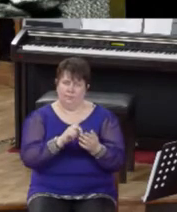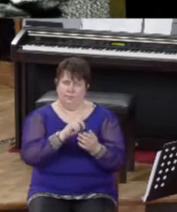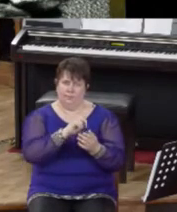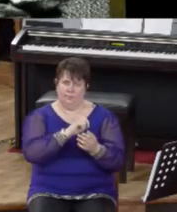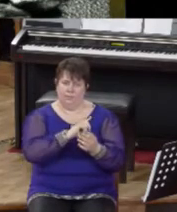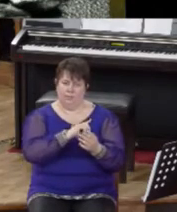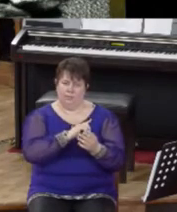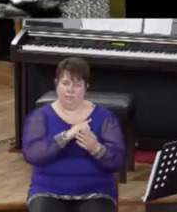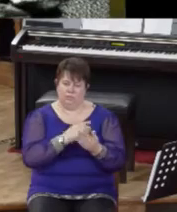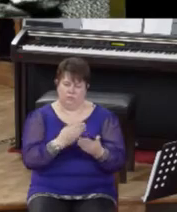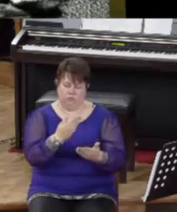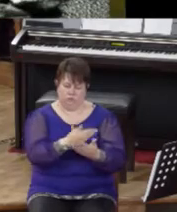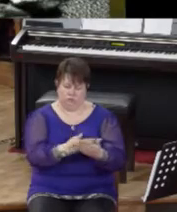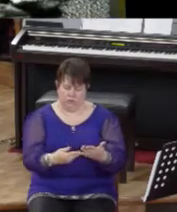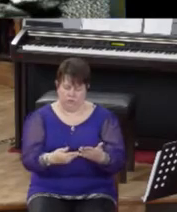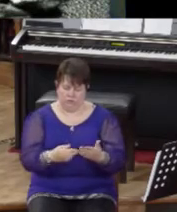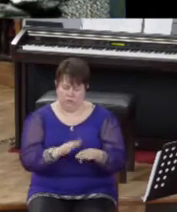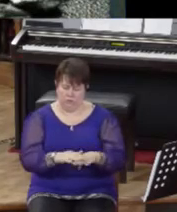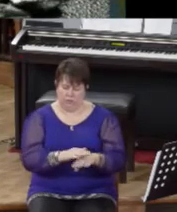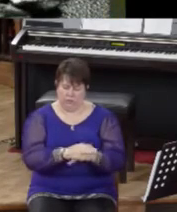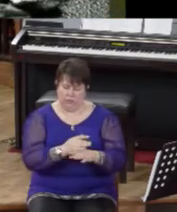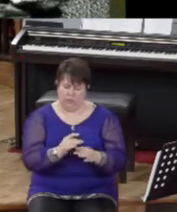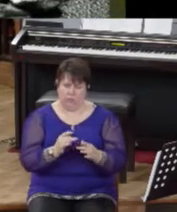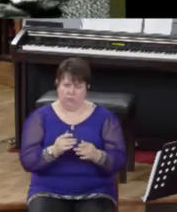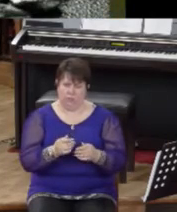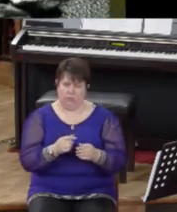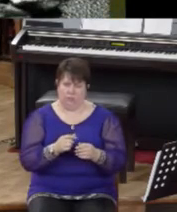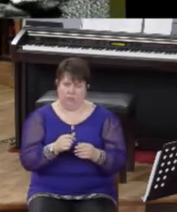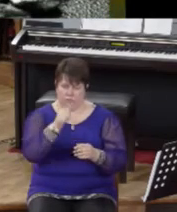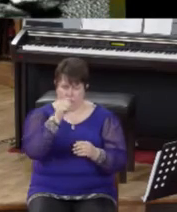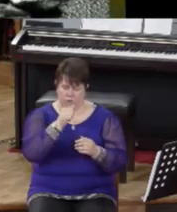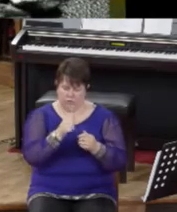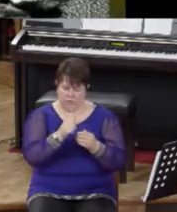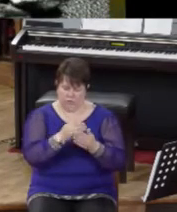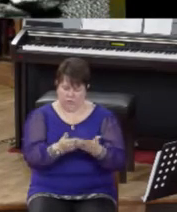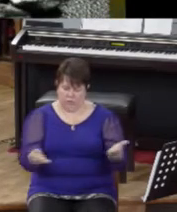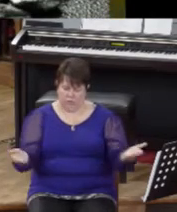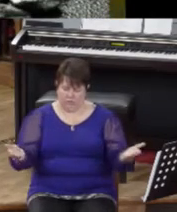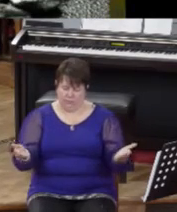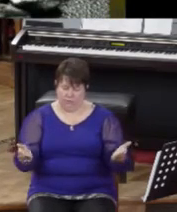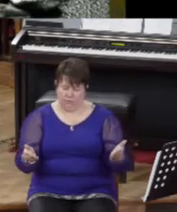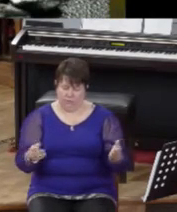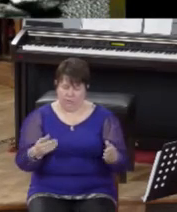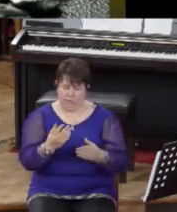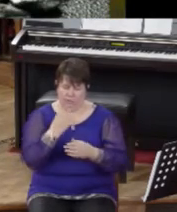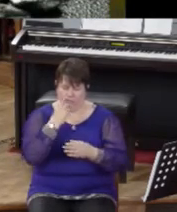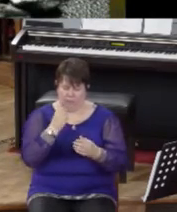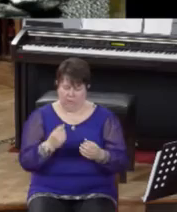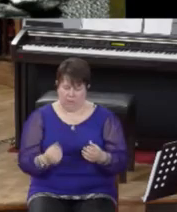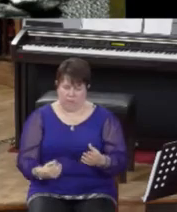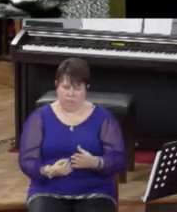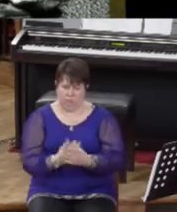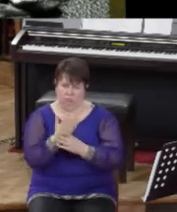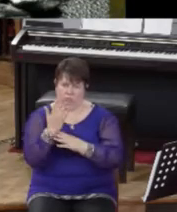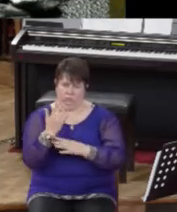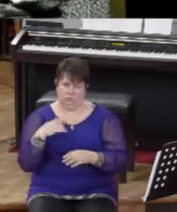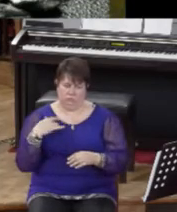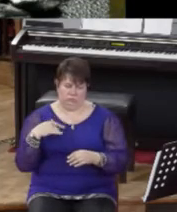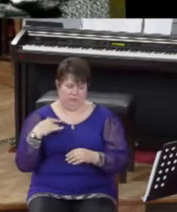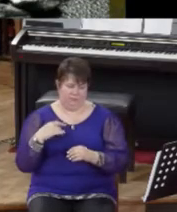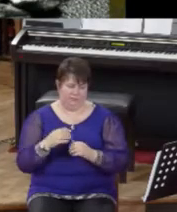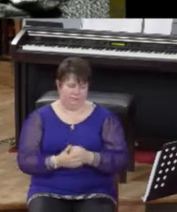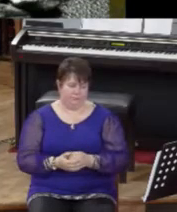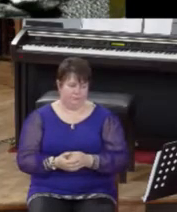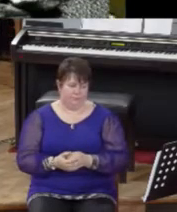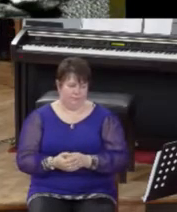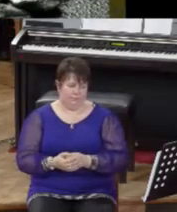at the communion table prior to that bombing had once more come to life.